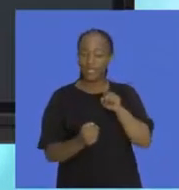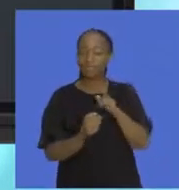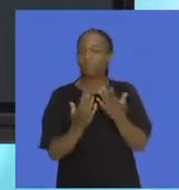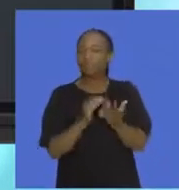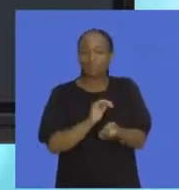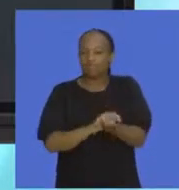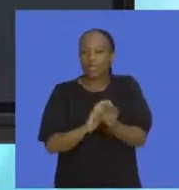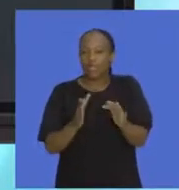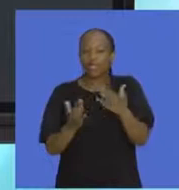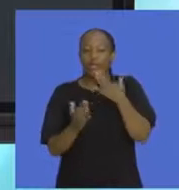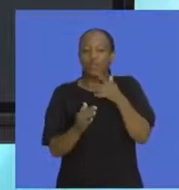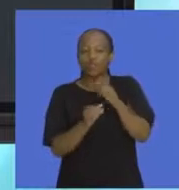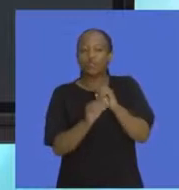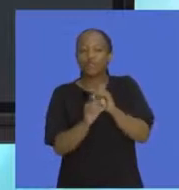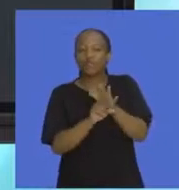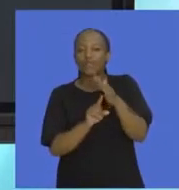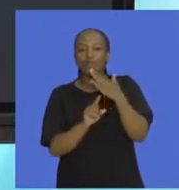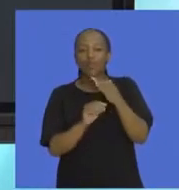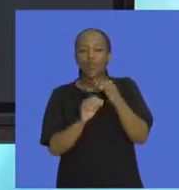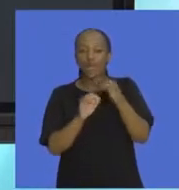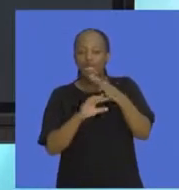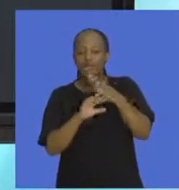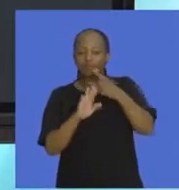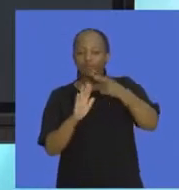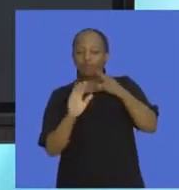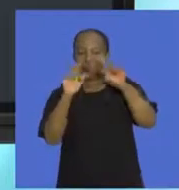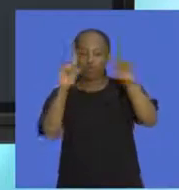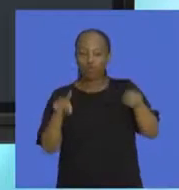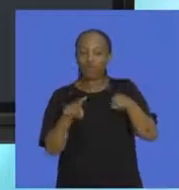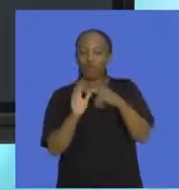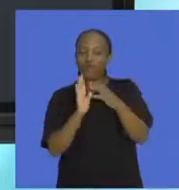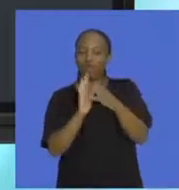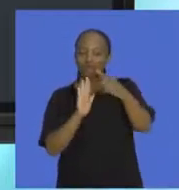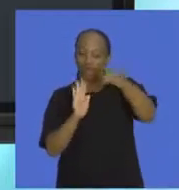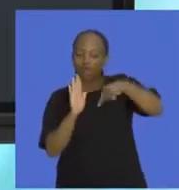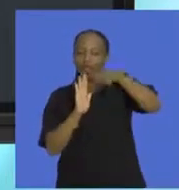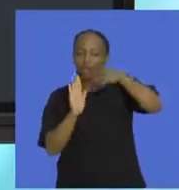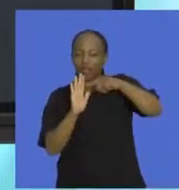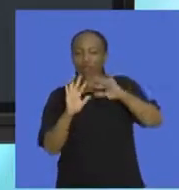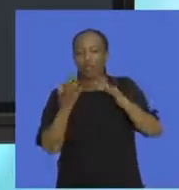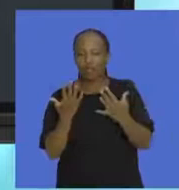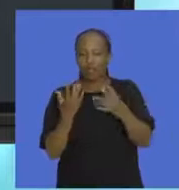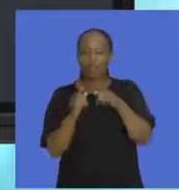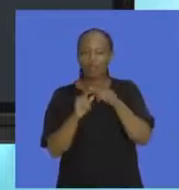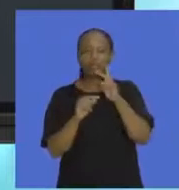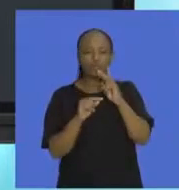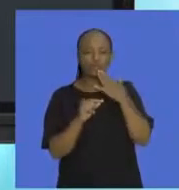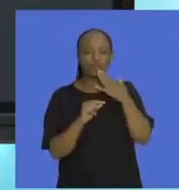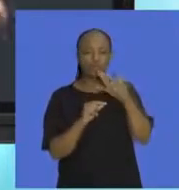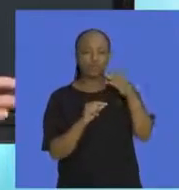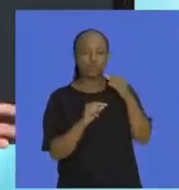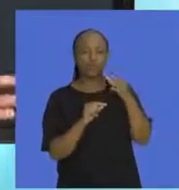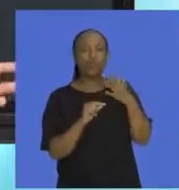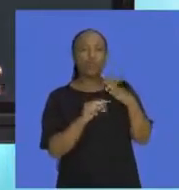in turn affect, the main current in the circuit? But beyond that, we also want to look at the two resistors, which are